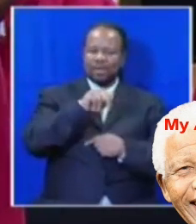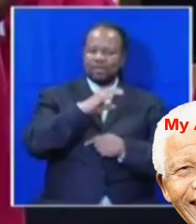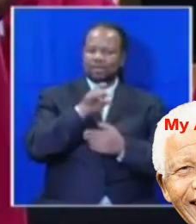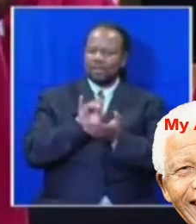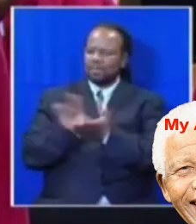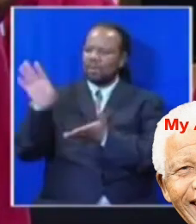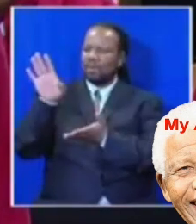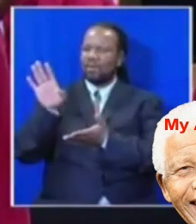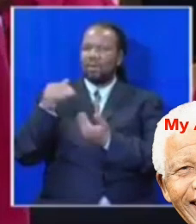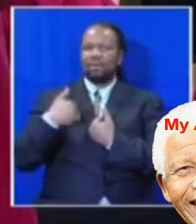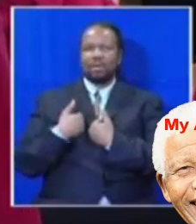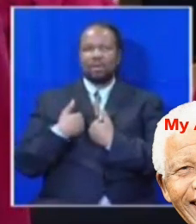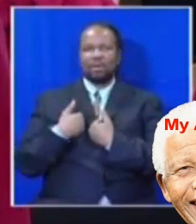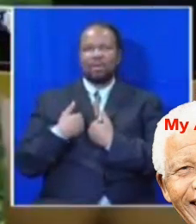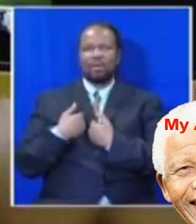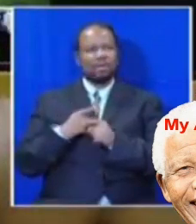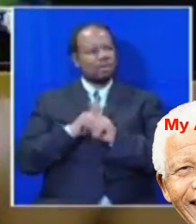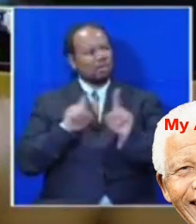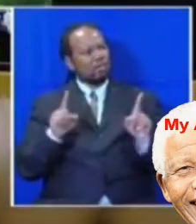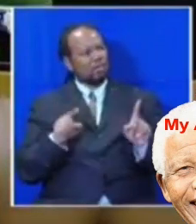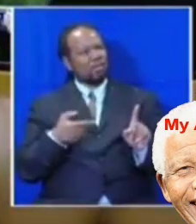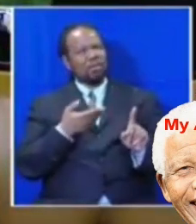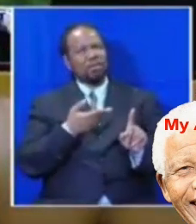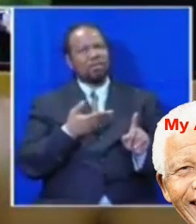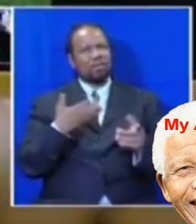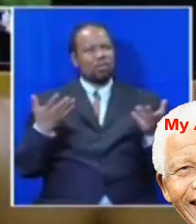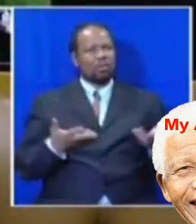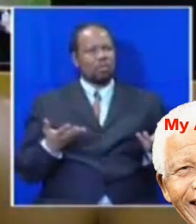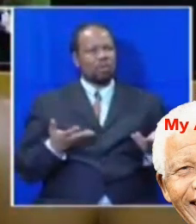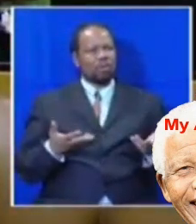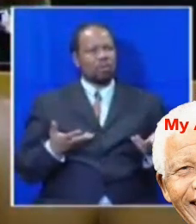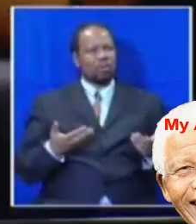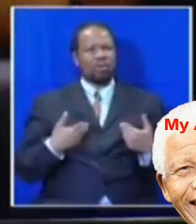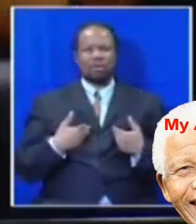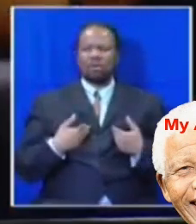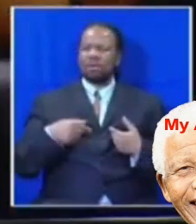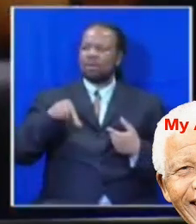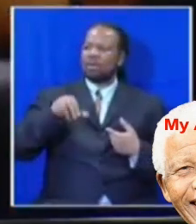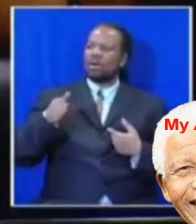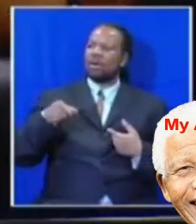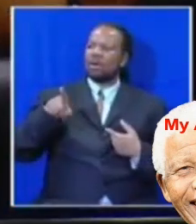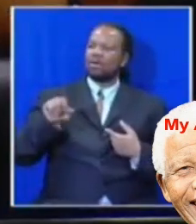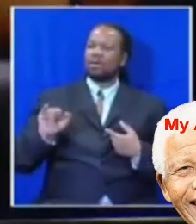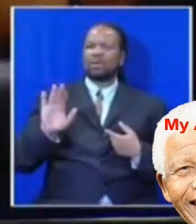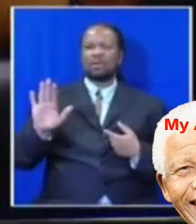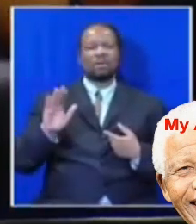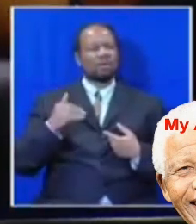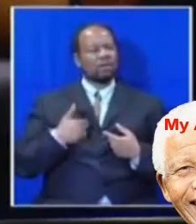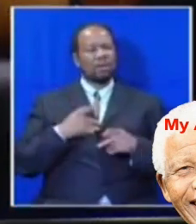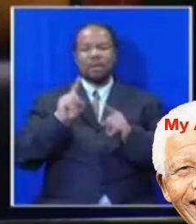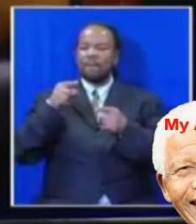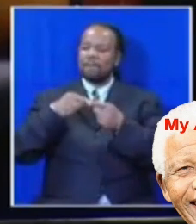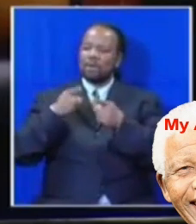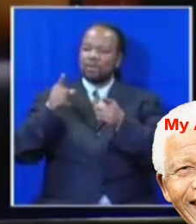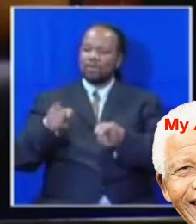in that is not a point of order. Were you there? Honourable Gardi, that is not a point of order. That's a it's point